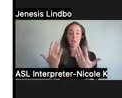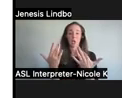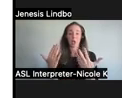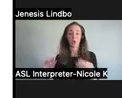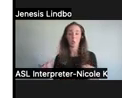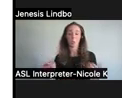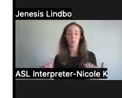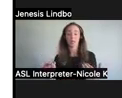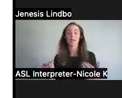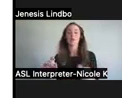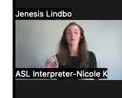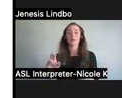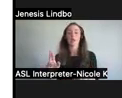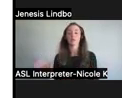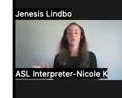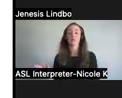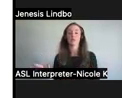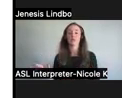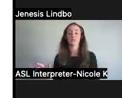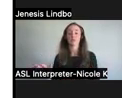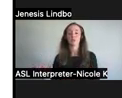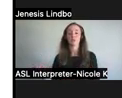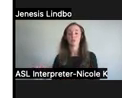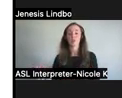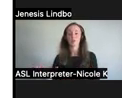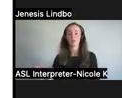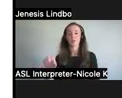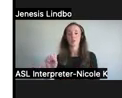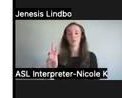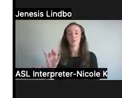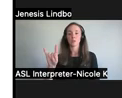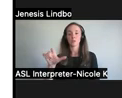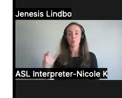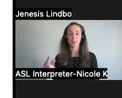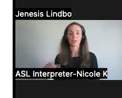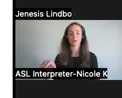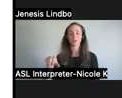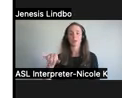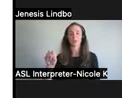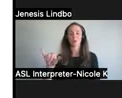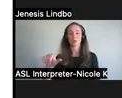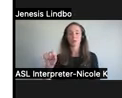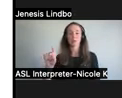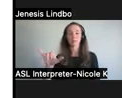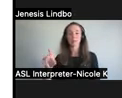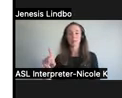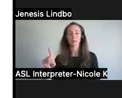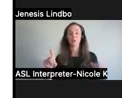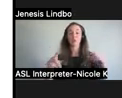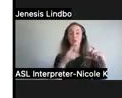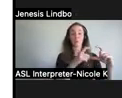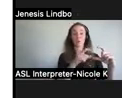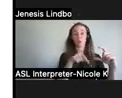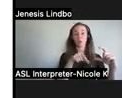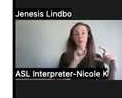they can maybe access a switch or a joystick in their hand in addition to using the quad stick. So the quad stick actually allows me to plug in other joysticks